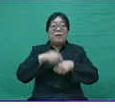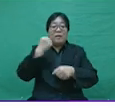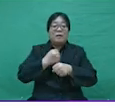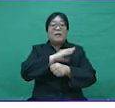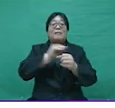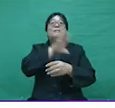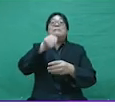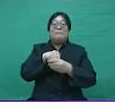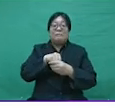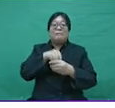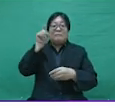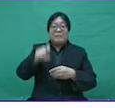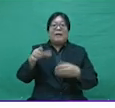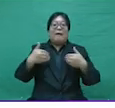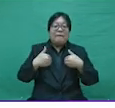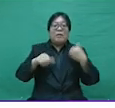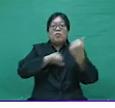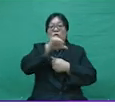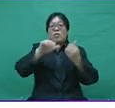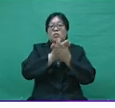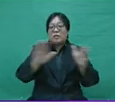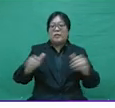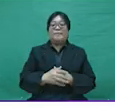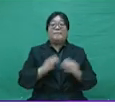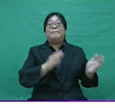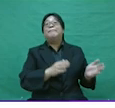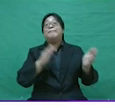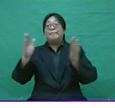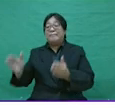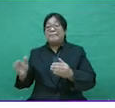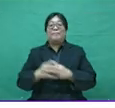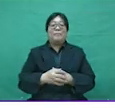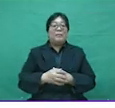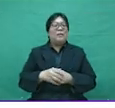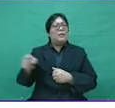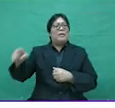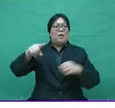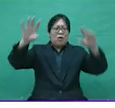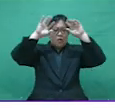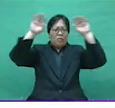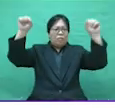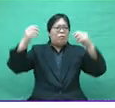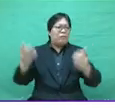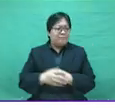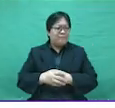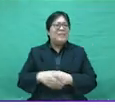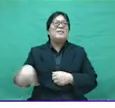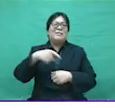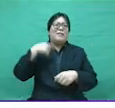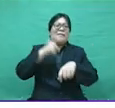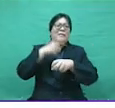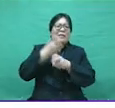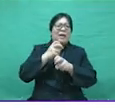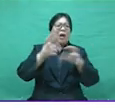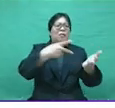being covered by the social security. On the other side, the employers had a hard